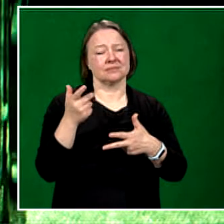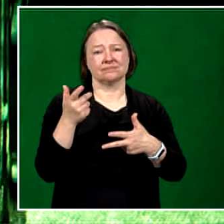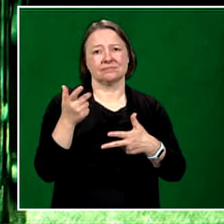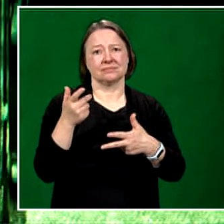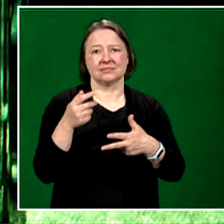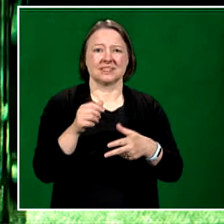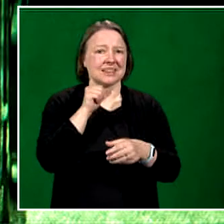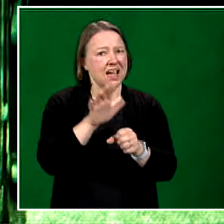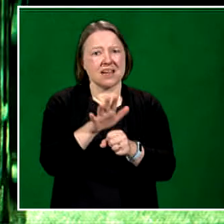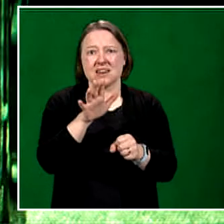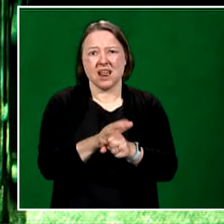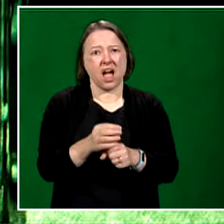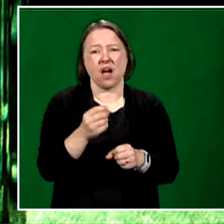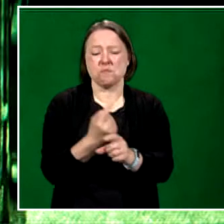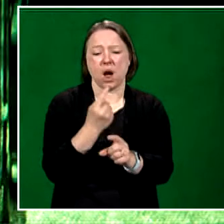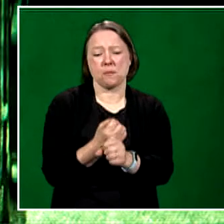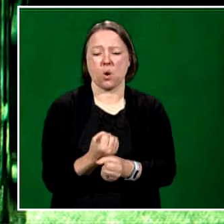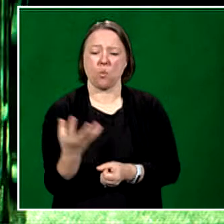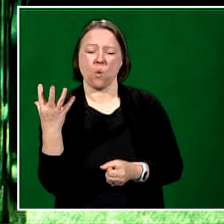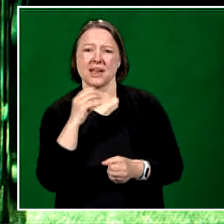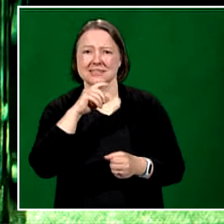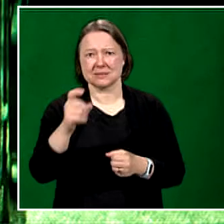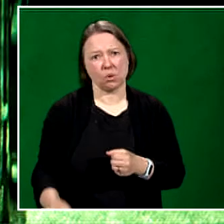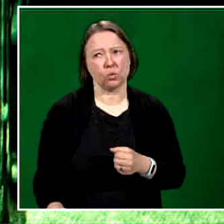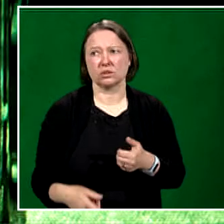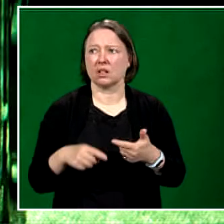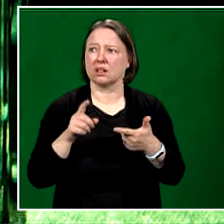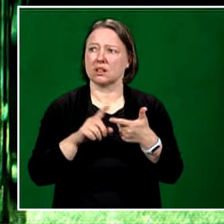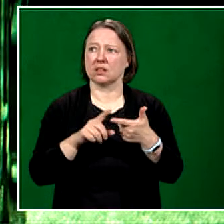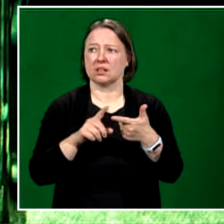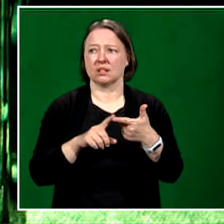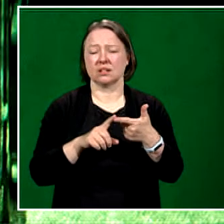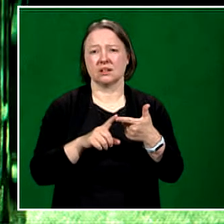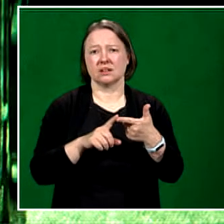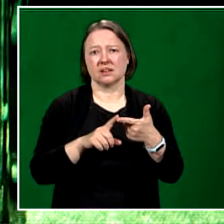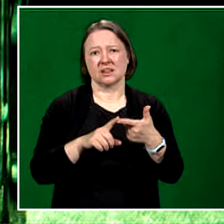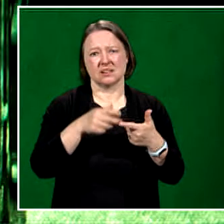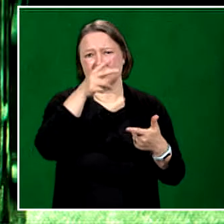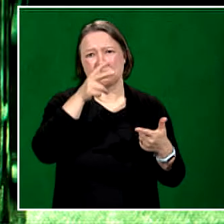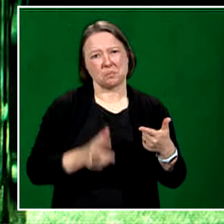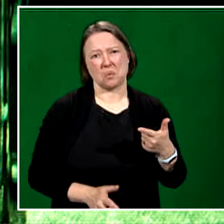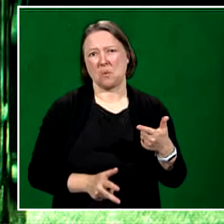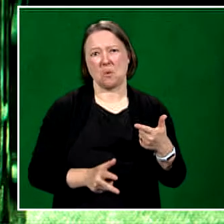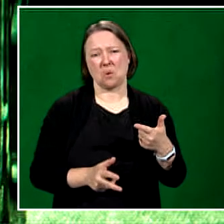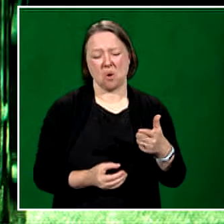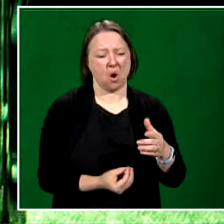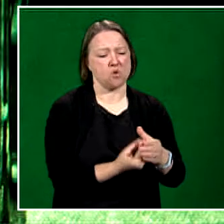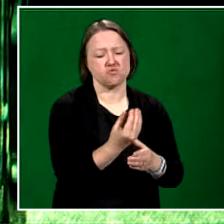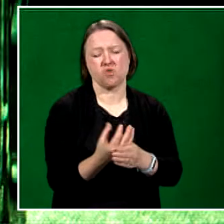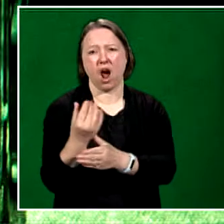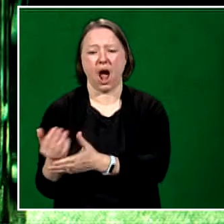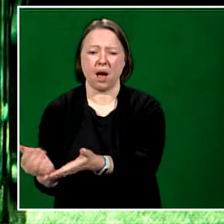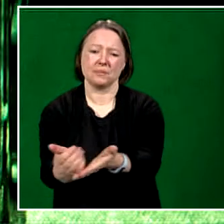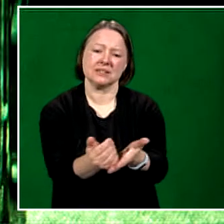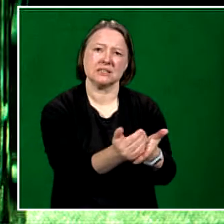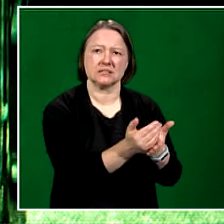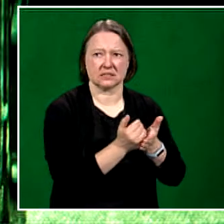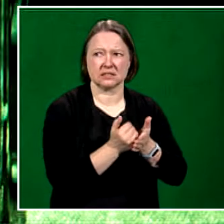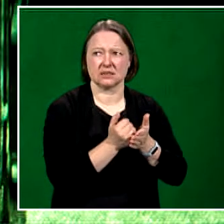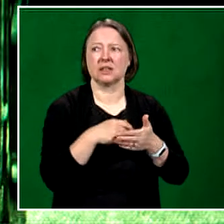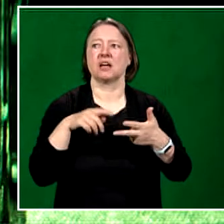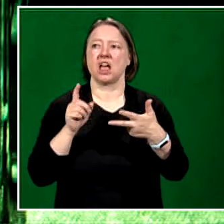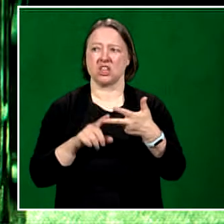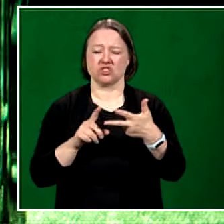the lack of proper waste disposal. The second being poor crop yield, and the third being